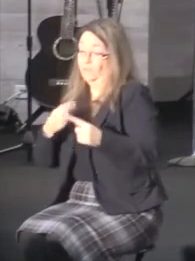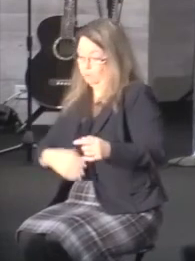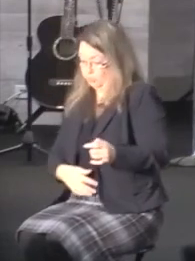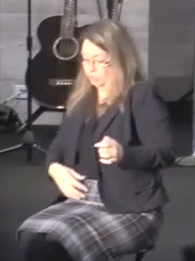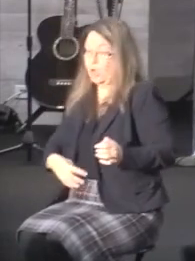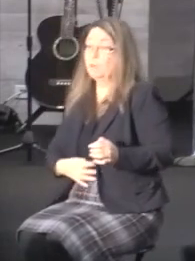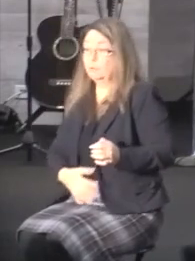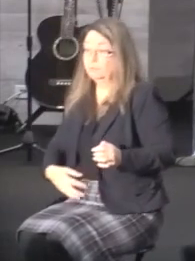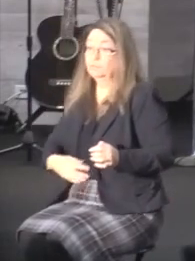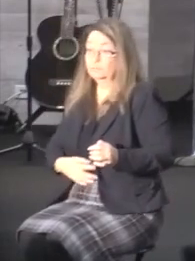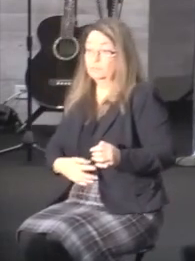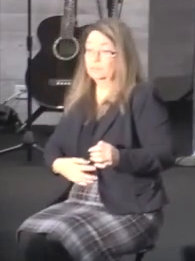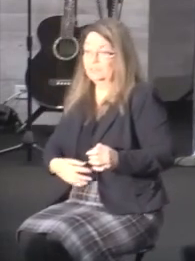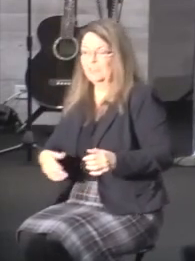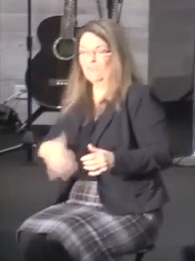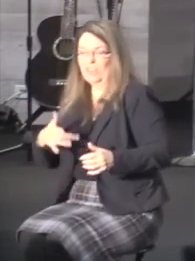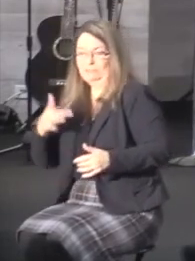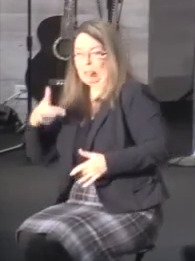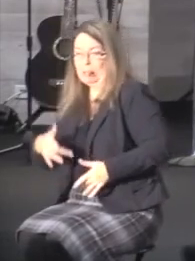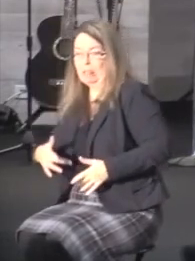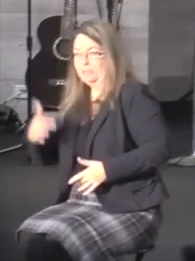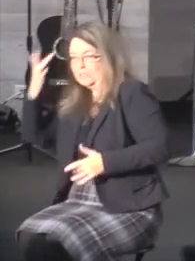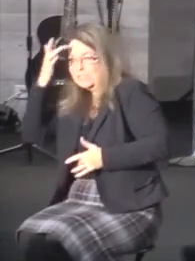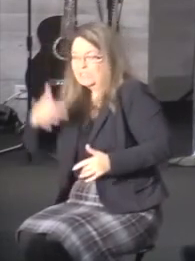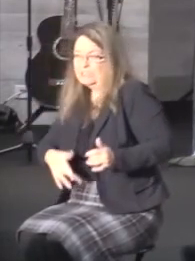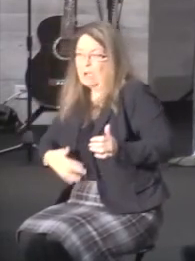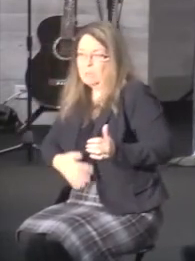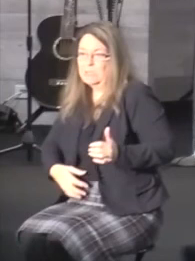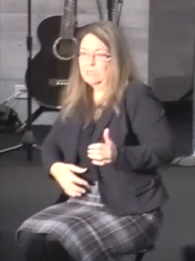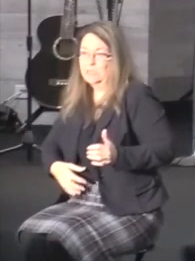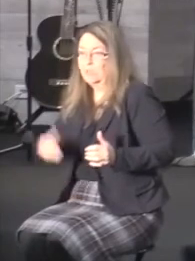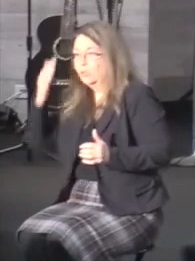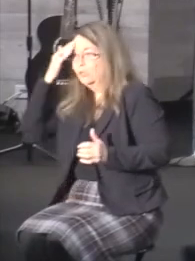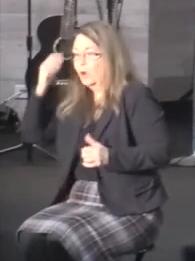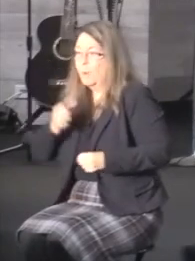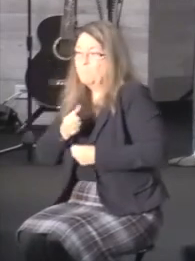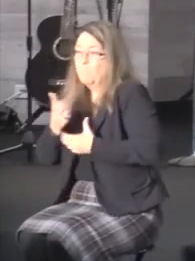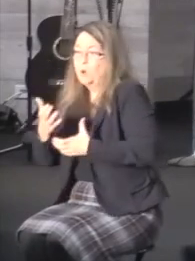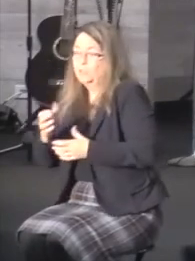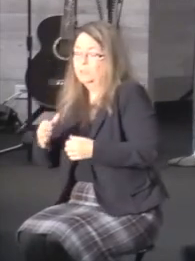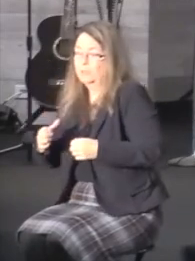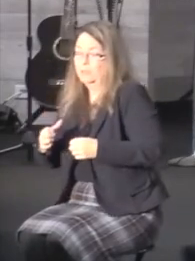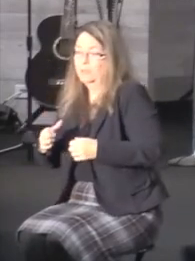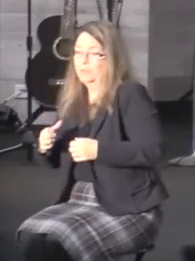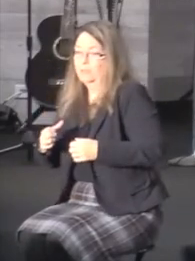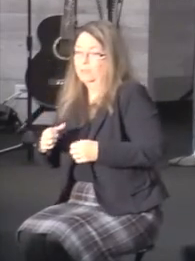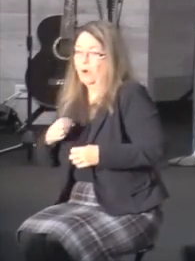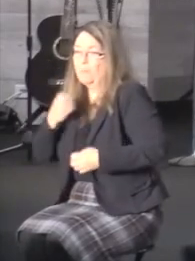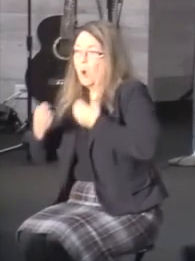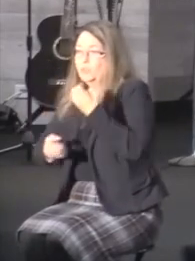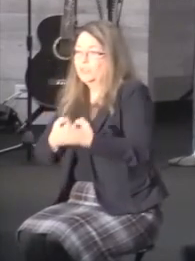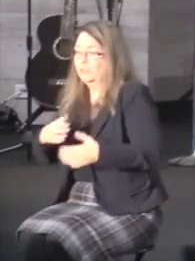to your stomach about something before? Yeah, it's your emotions, you know, it changes the makeup of your biology. Like when I'm climbing up high or in a